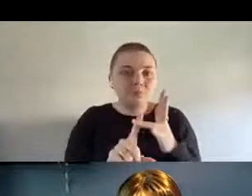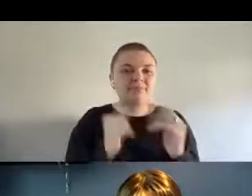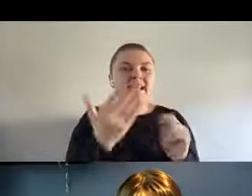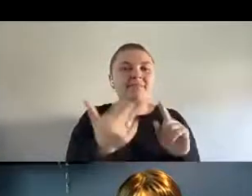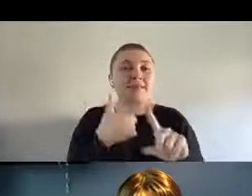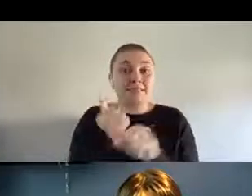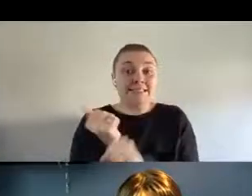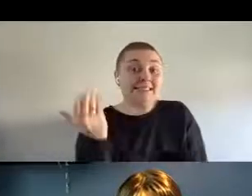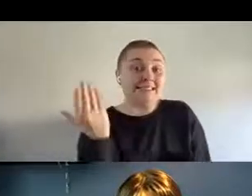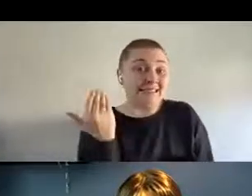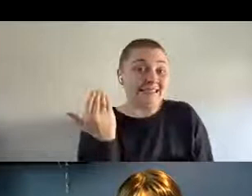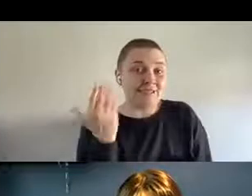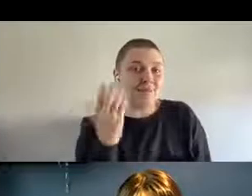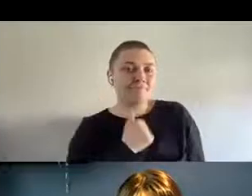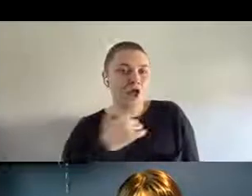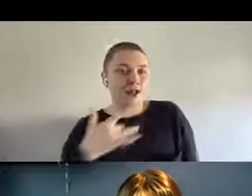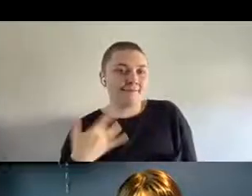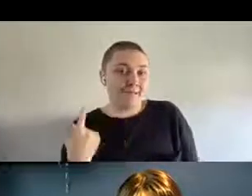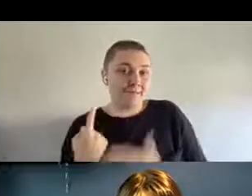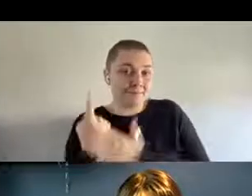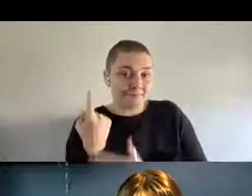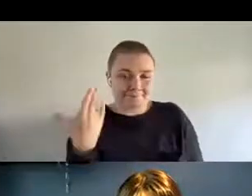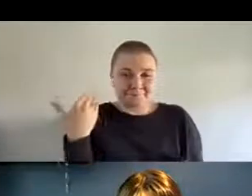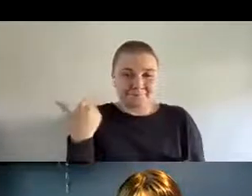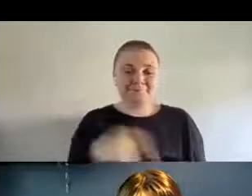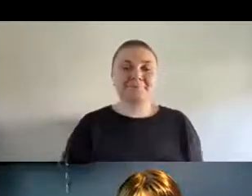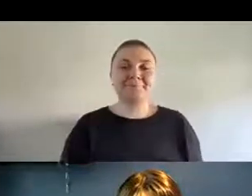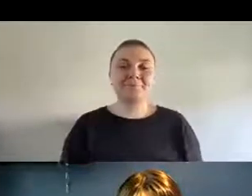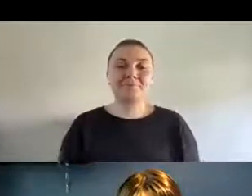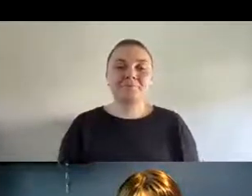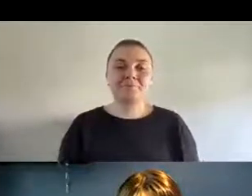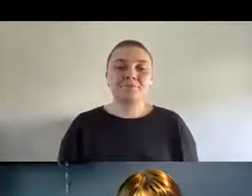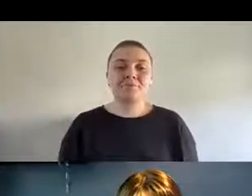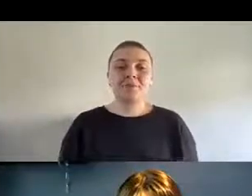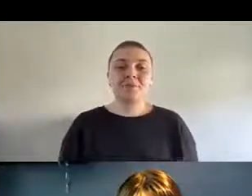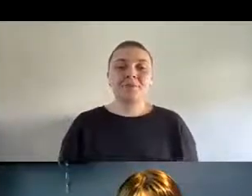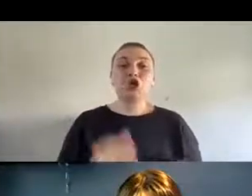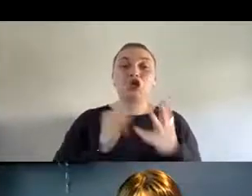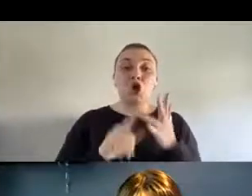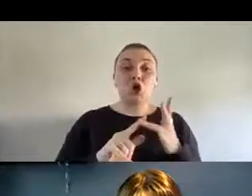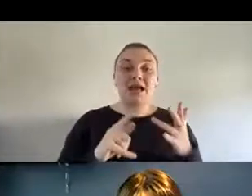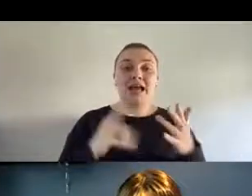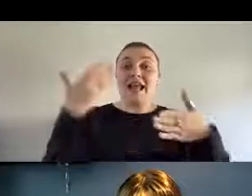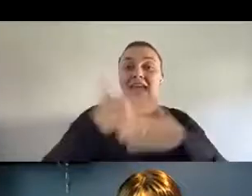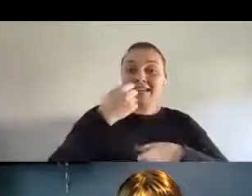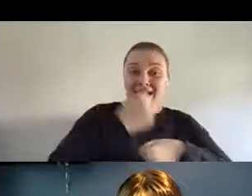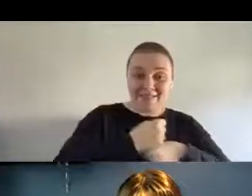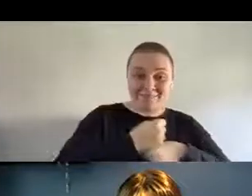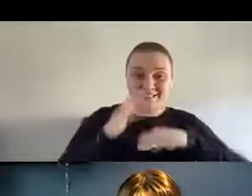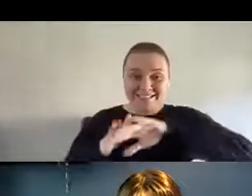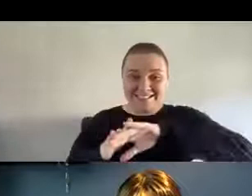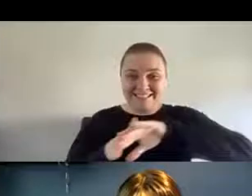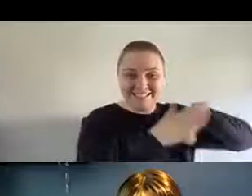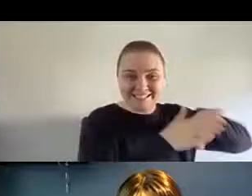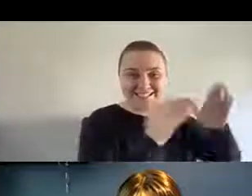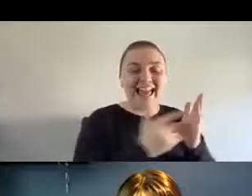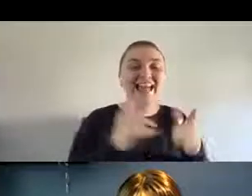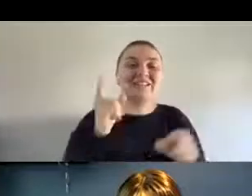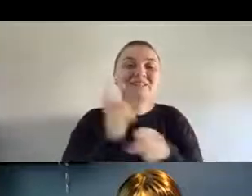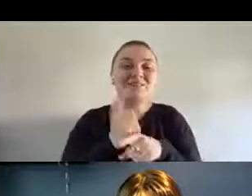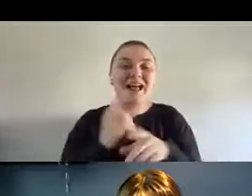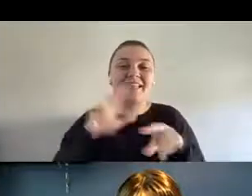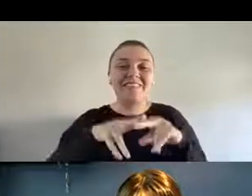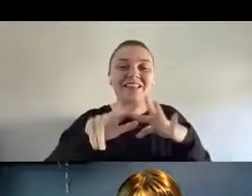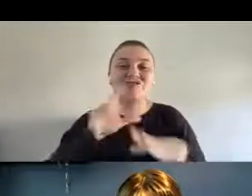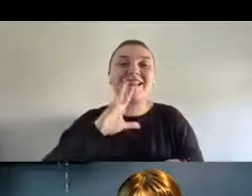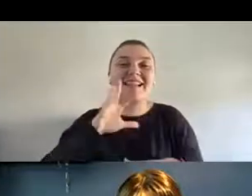recent example from my own life. So we're going from the nightclub to the elections last year, the